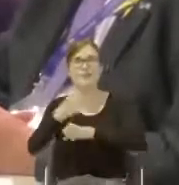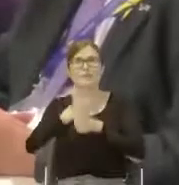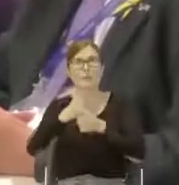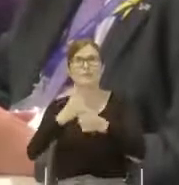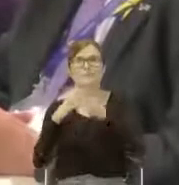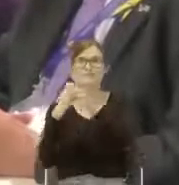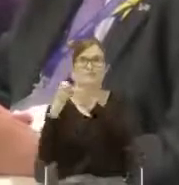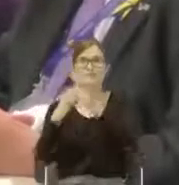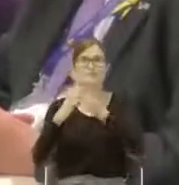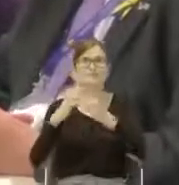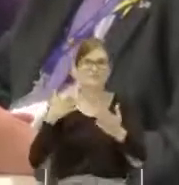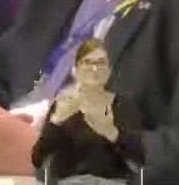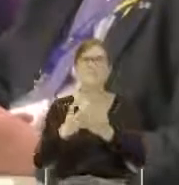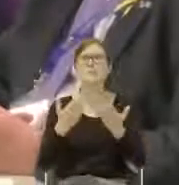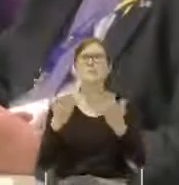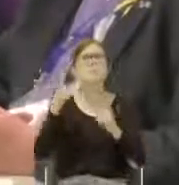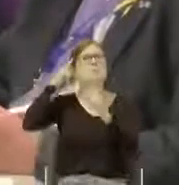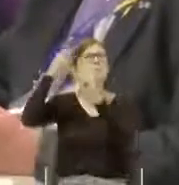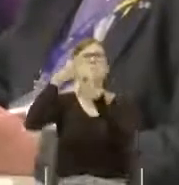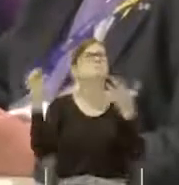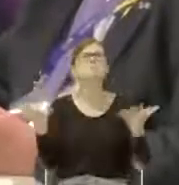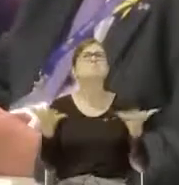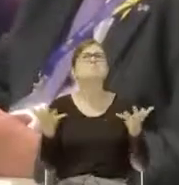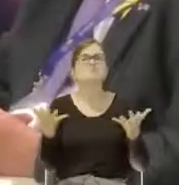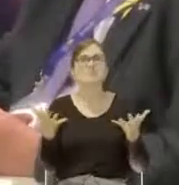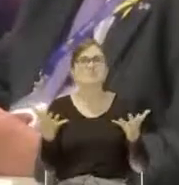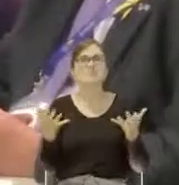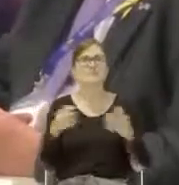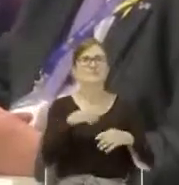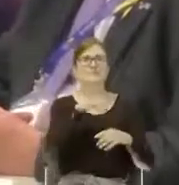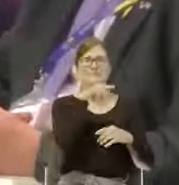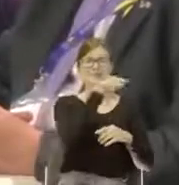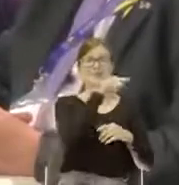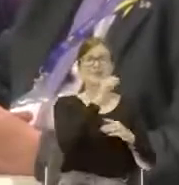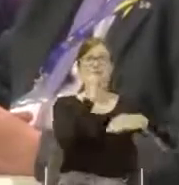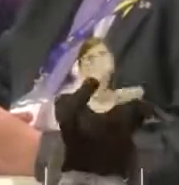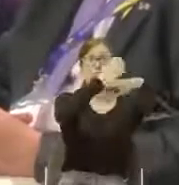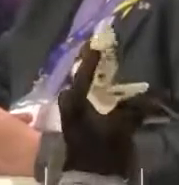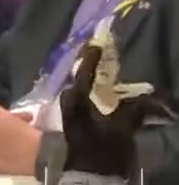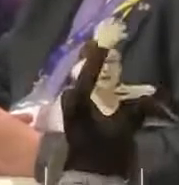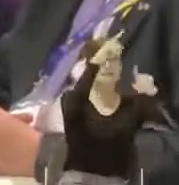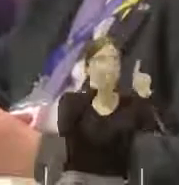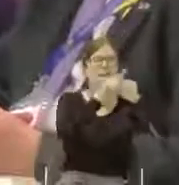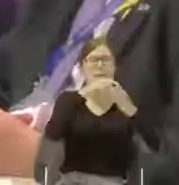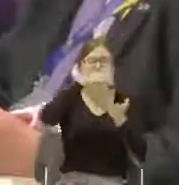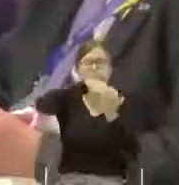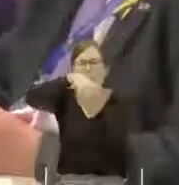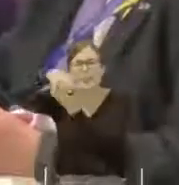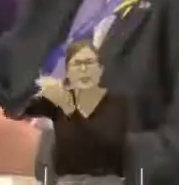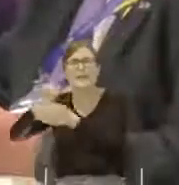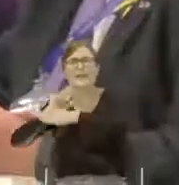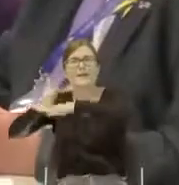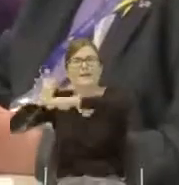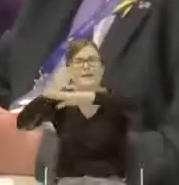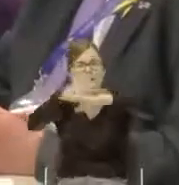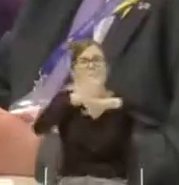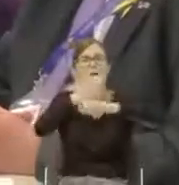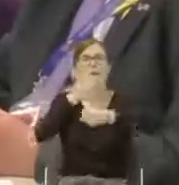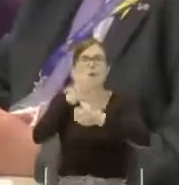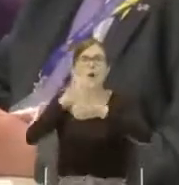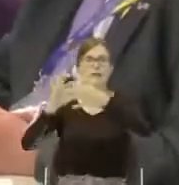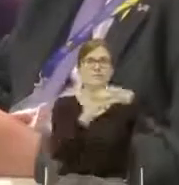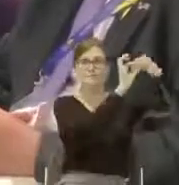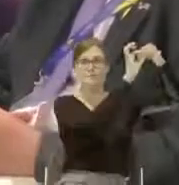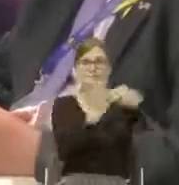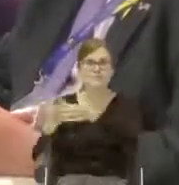actors. So the success of the high-level meeting, we just received the report yesterday, the report of all the